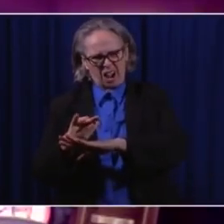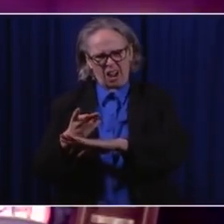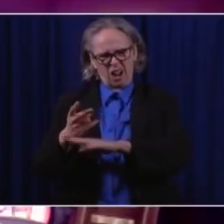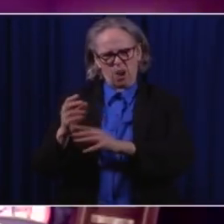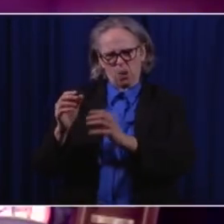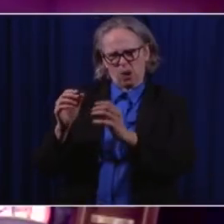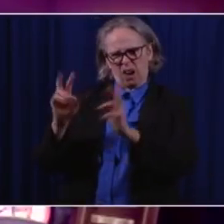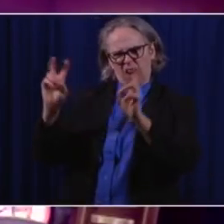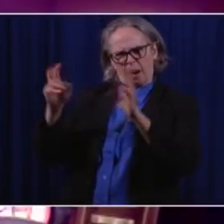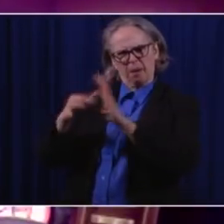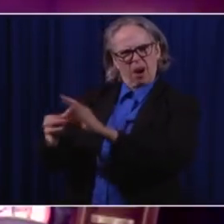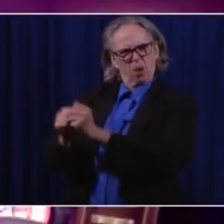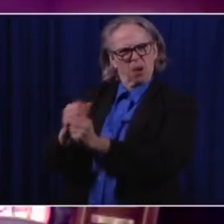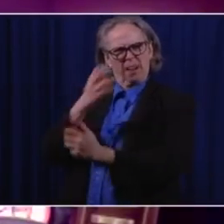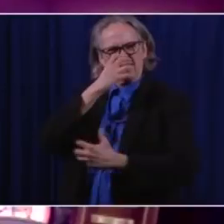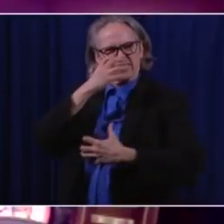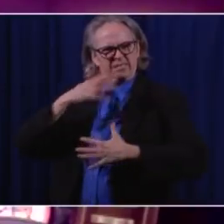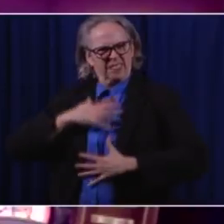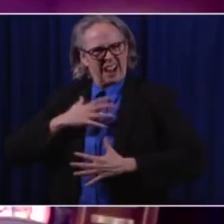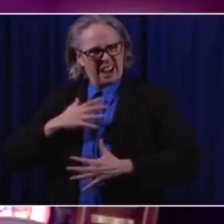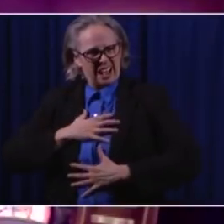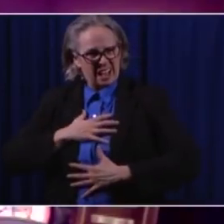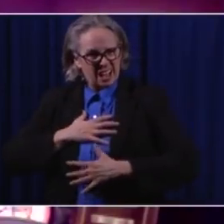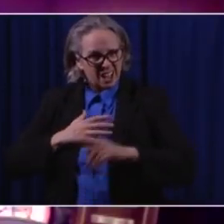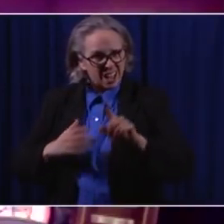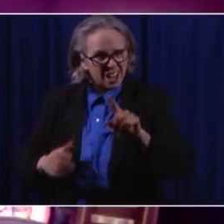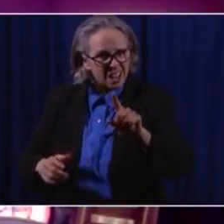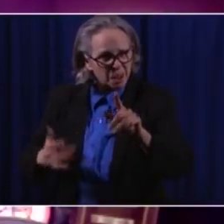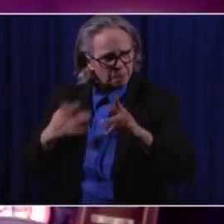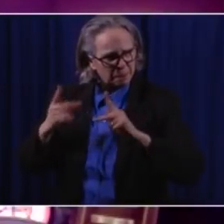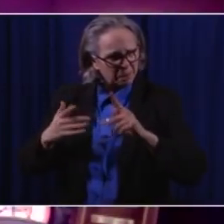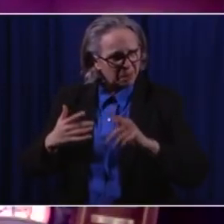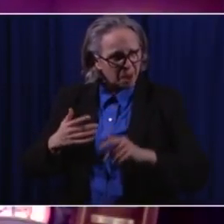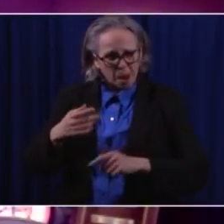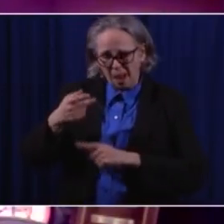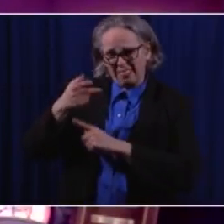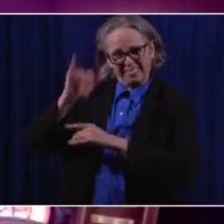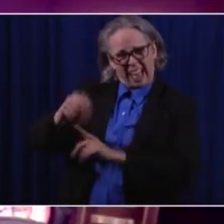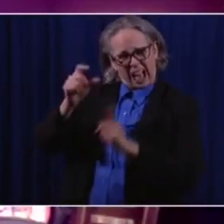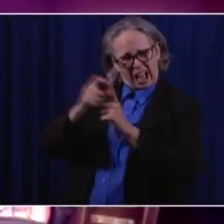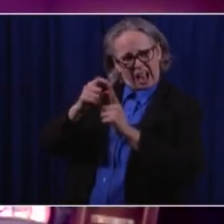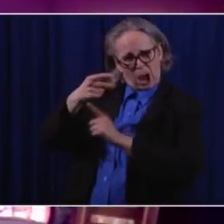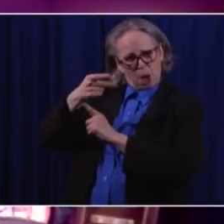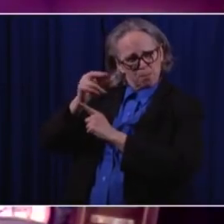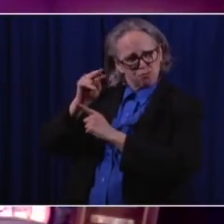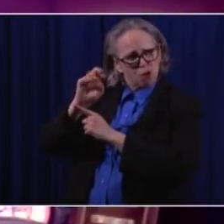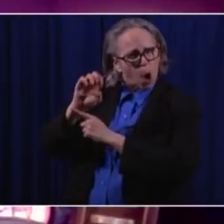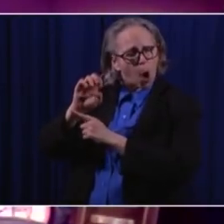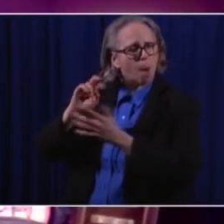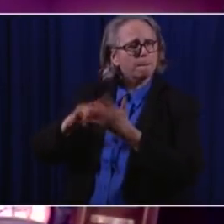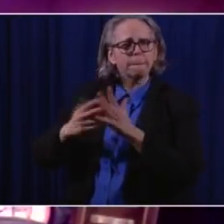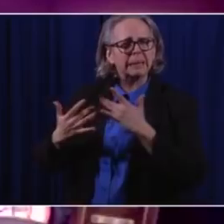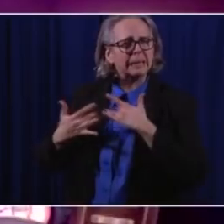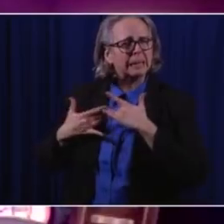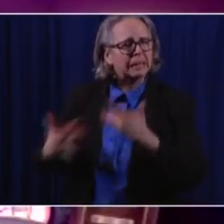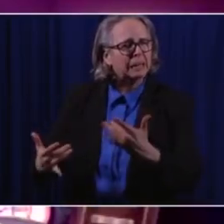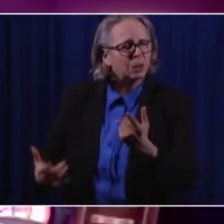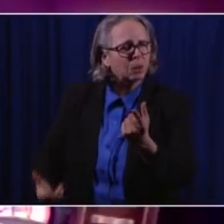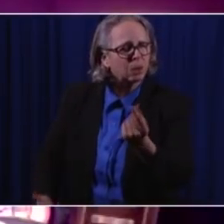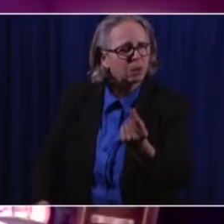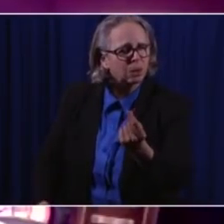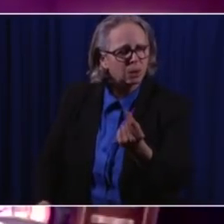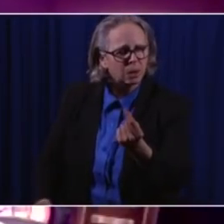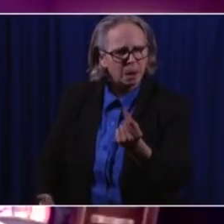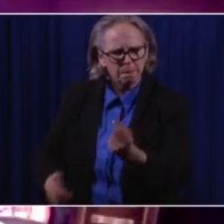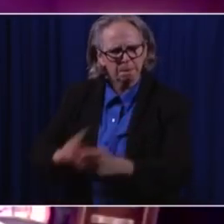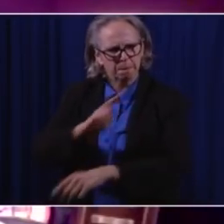my nurse manager told me this morning, proning is a technique that has been adopted for patients who are on a ventilator. They turn